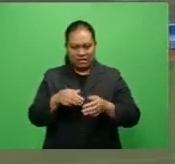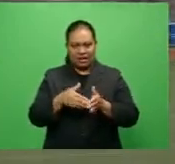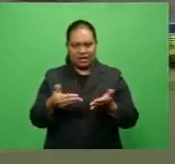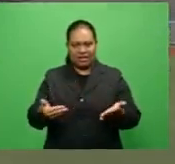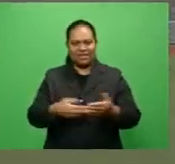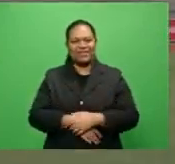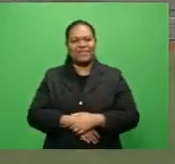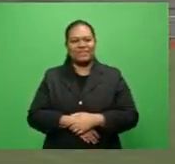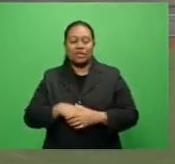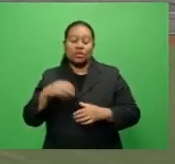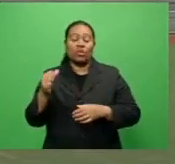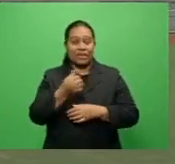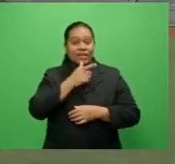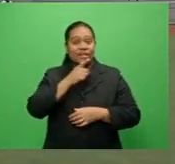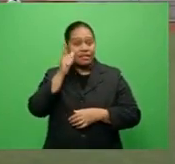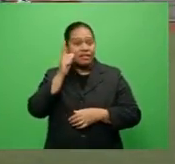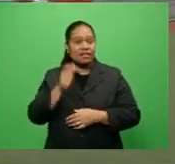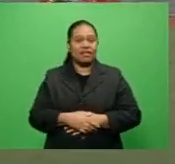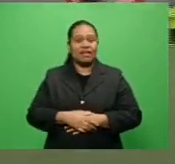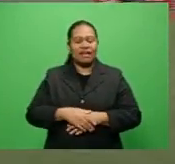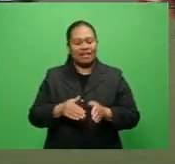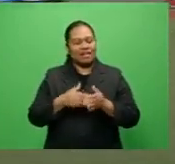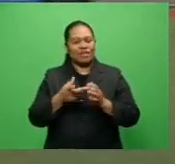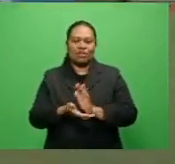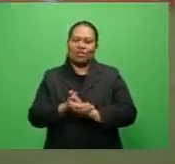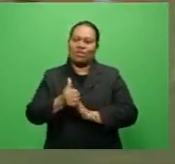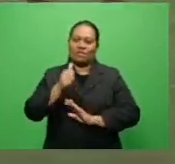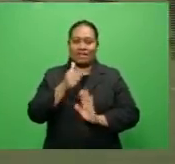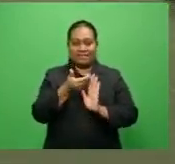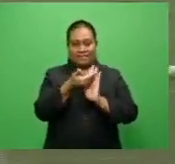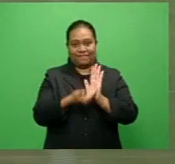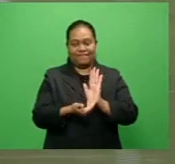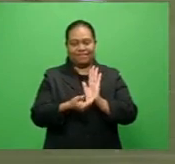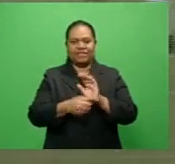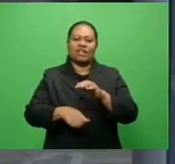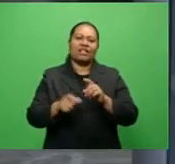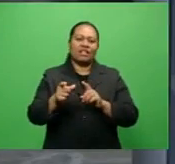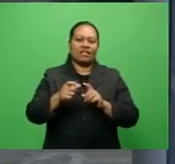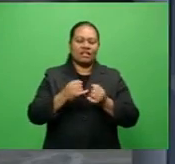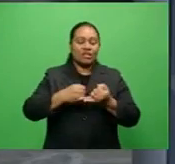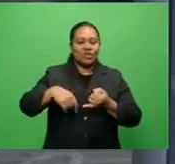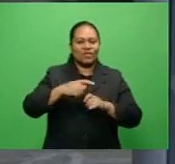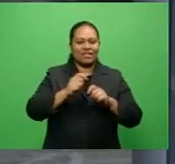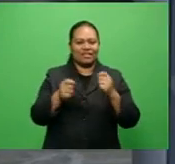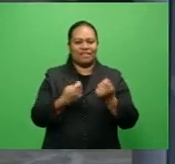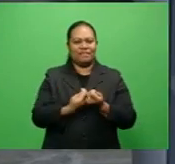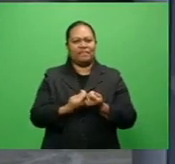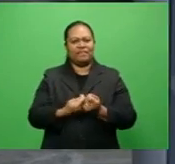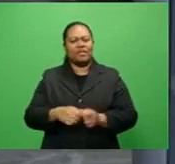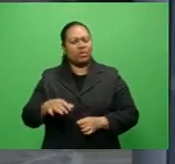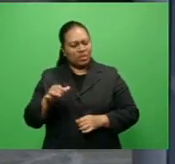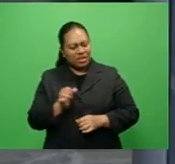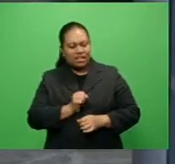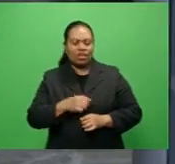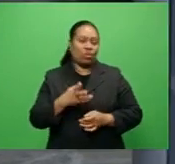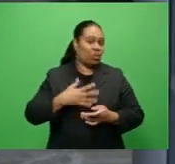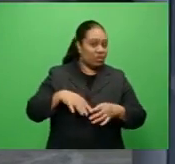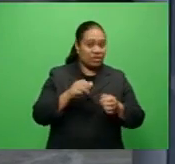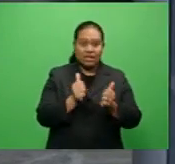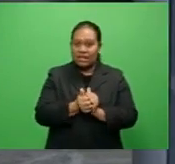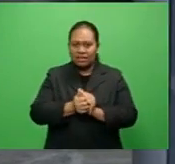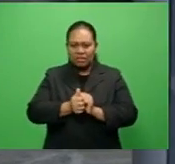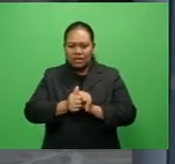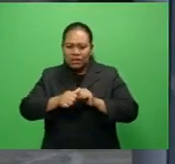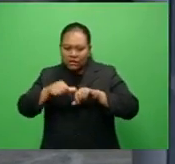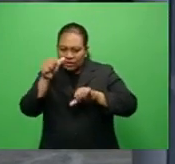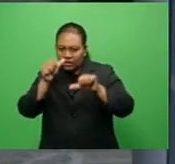win over Ba yesterday, it is back to the drawing board for the capital side. Oh, we'll take every game it is come. We'll assess injuries